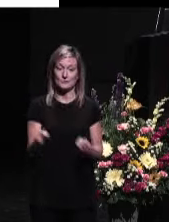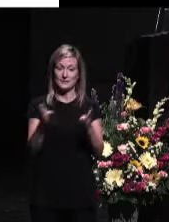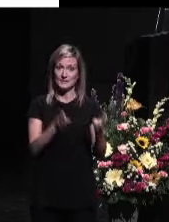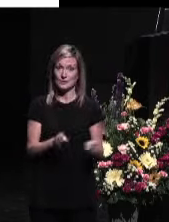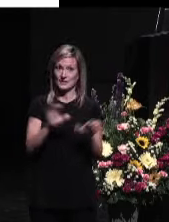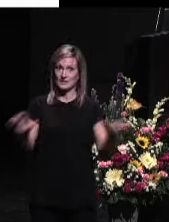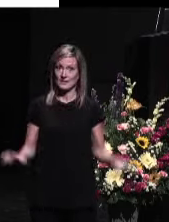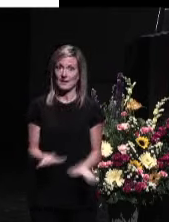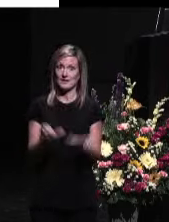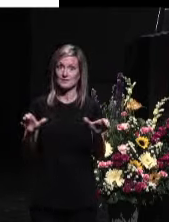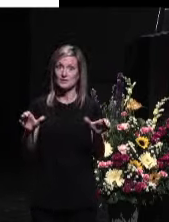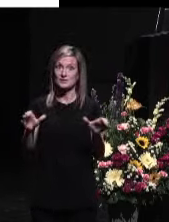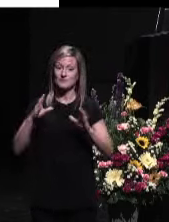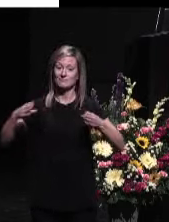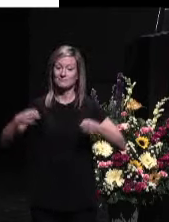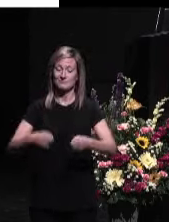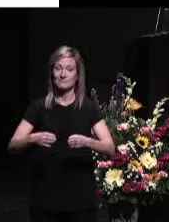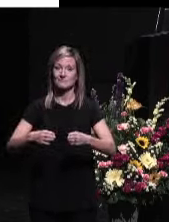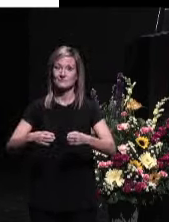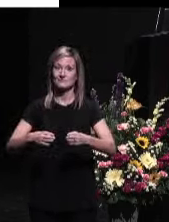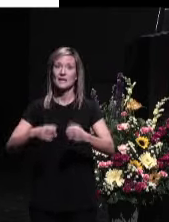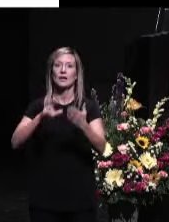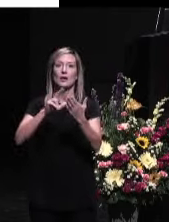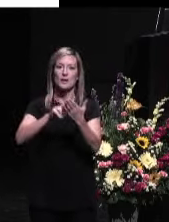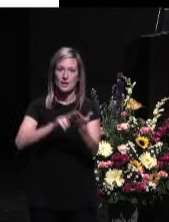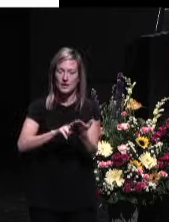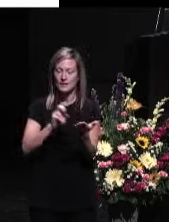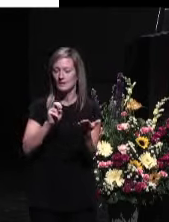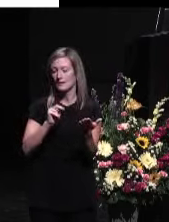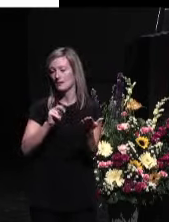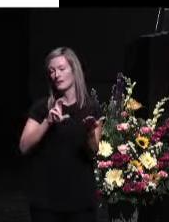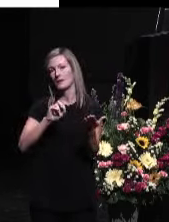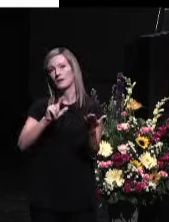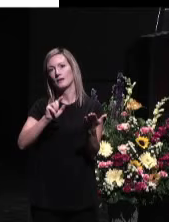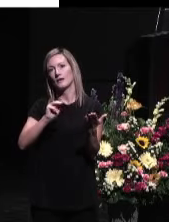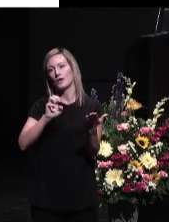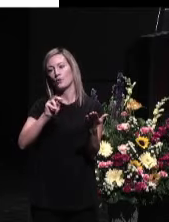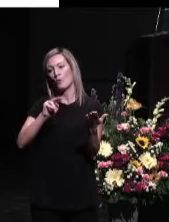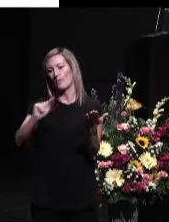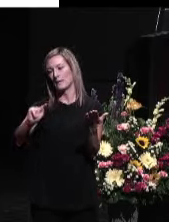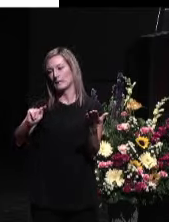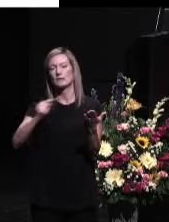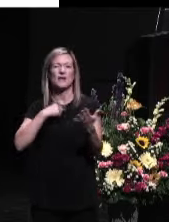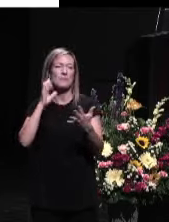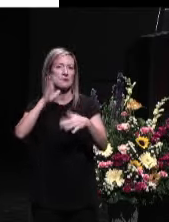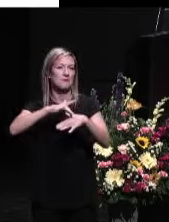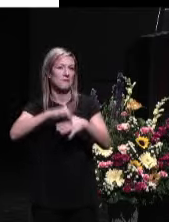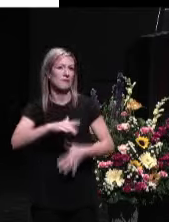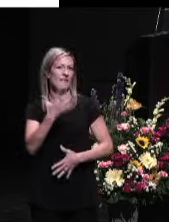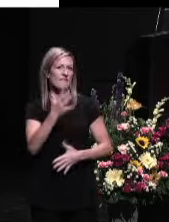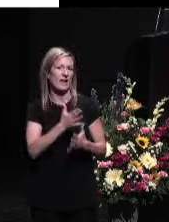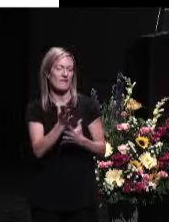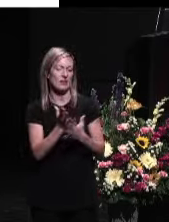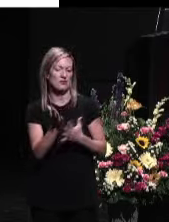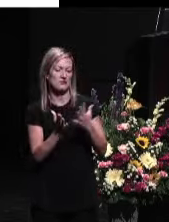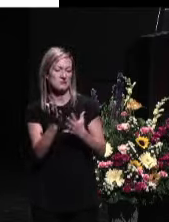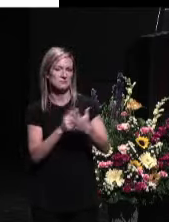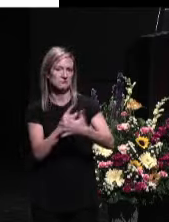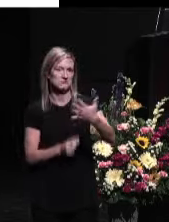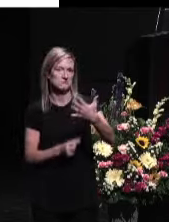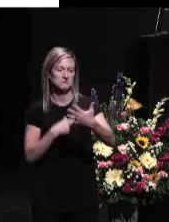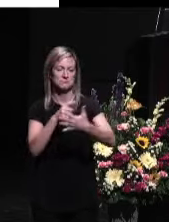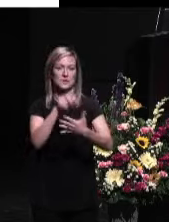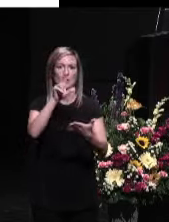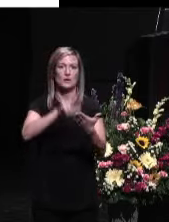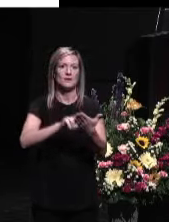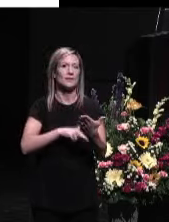importantly, revolve around enrollment. I'm going to cover 5 areas. I'm going to spend most of my time on enrollment. You won't believe how